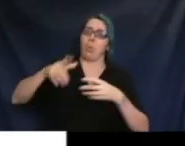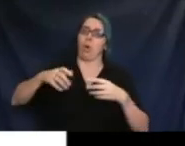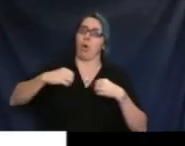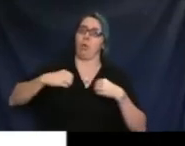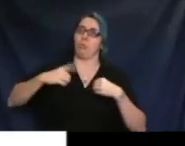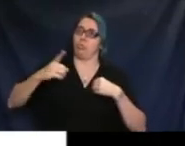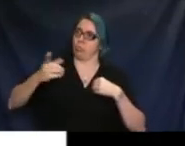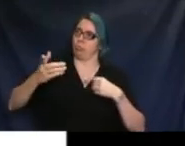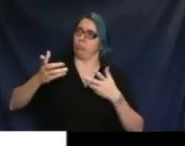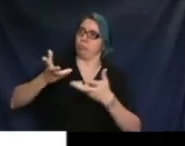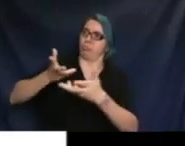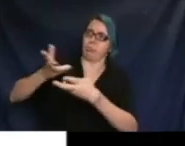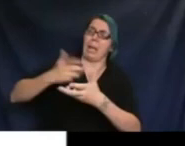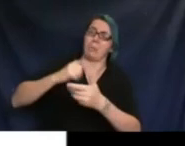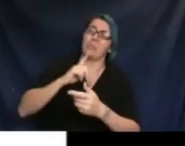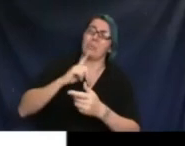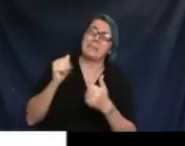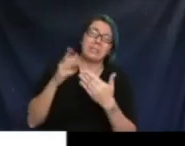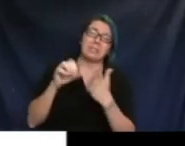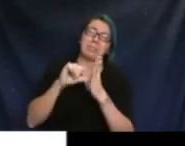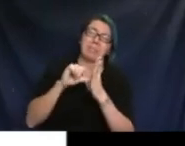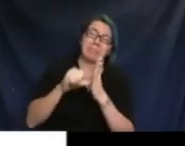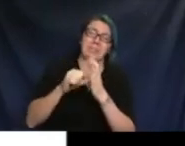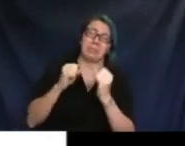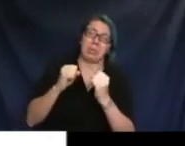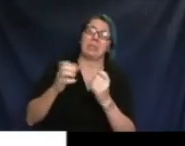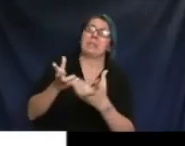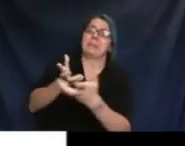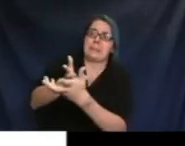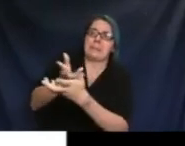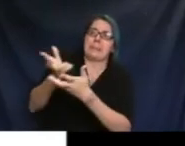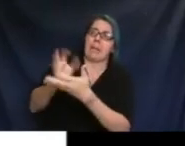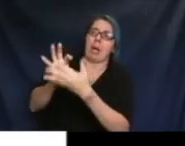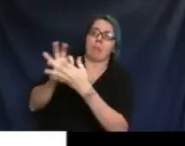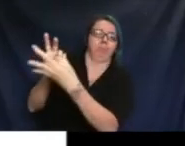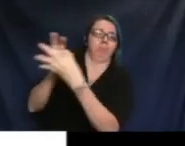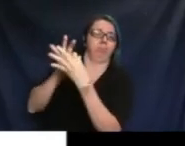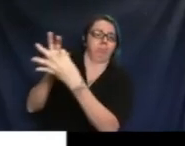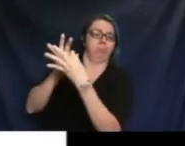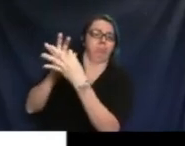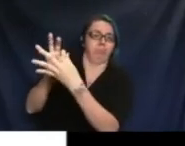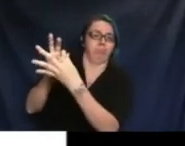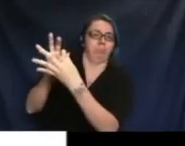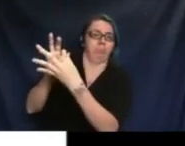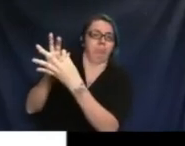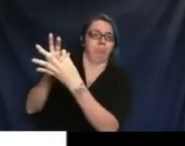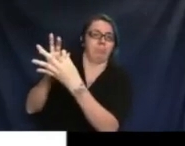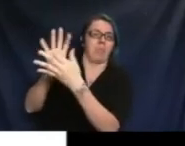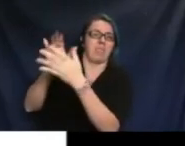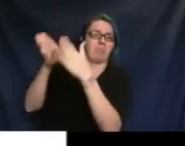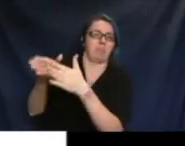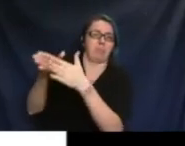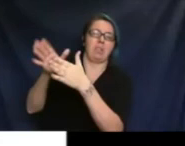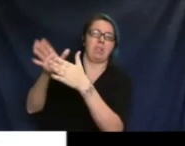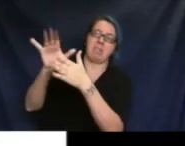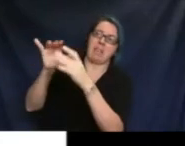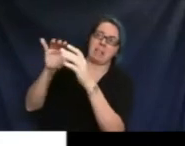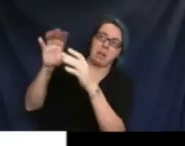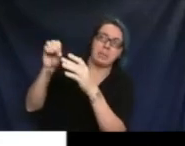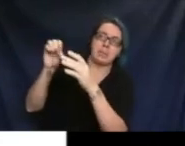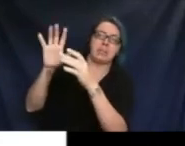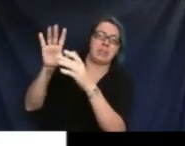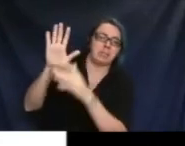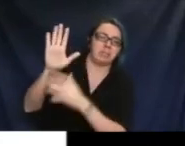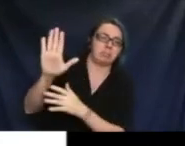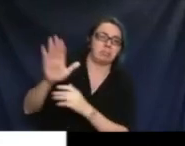asked about electricity and that sort of thing. I mean, if you've got a project that's inside a venue or